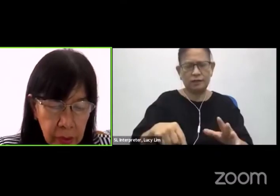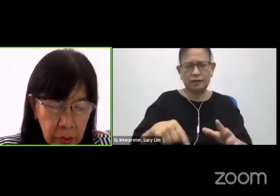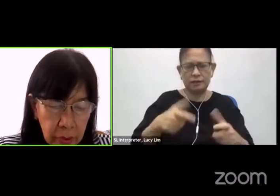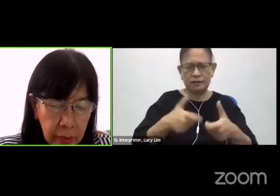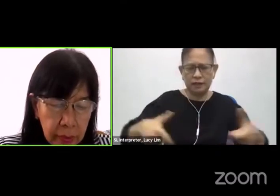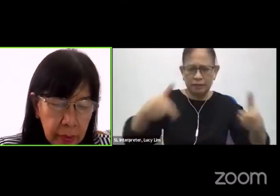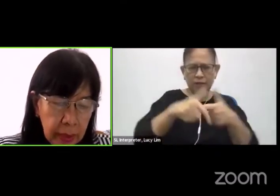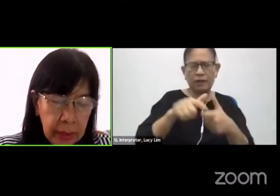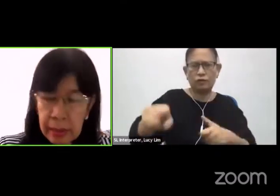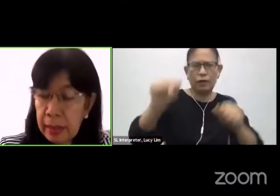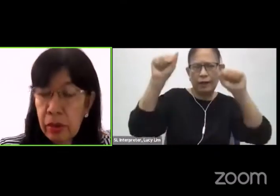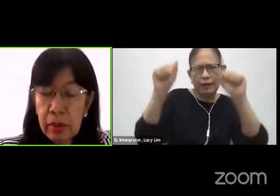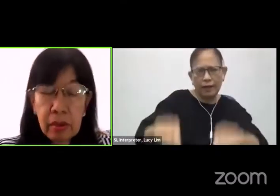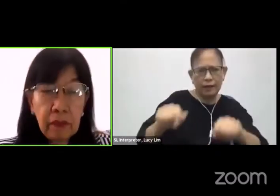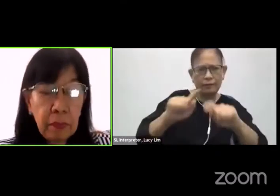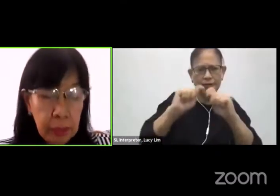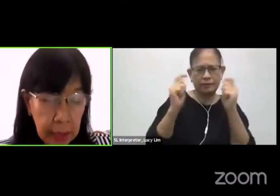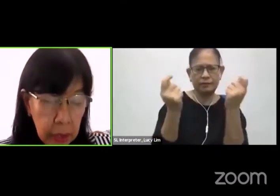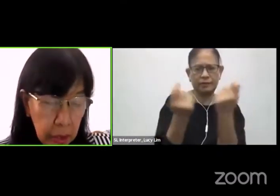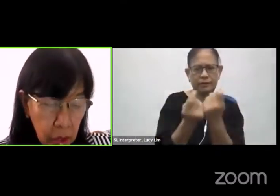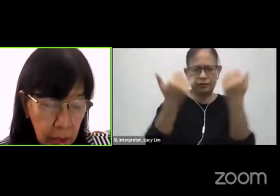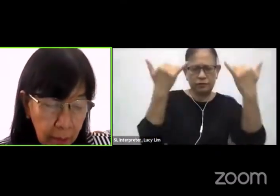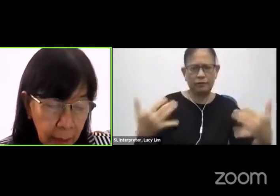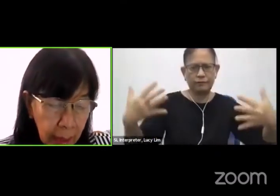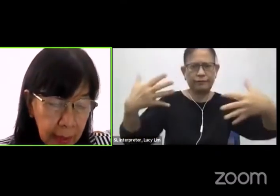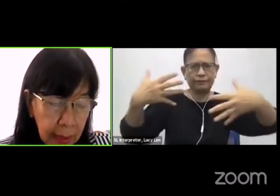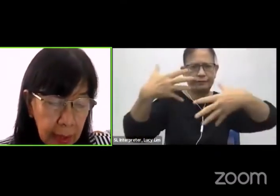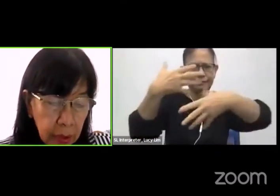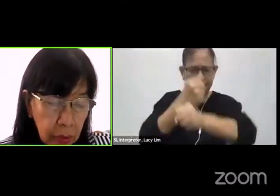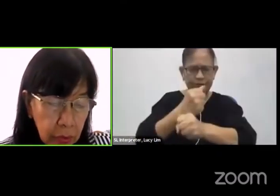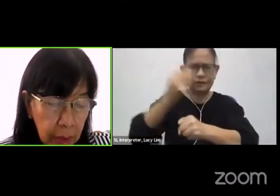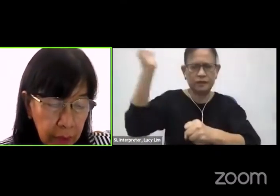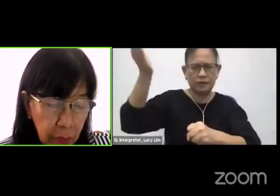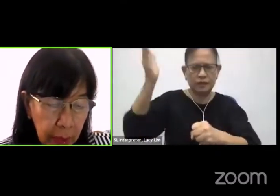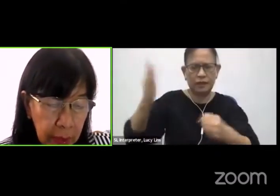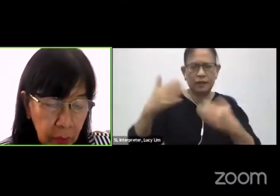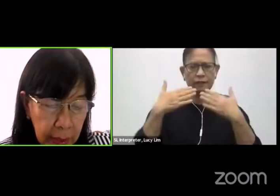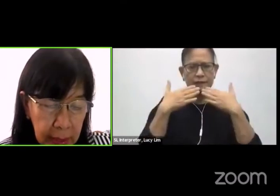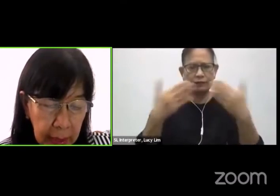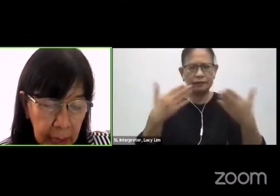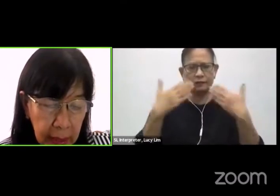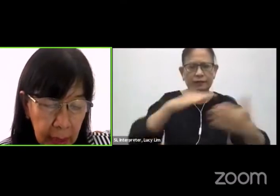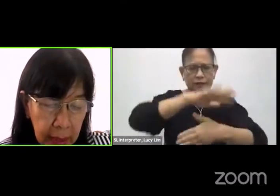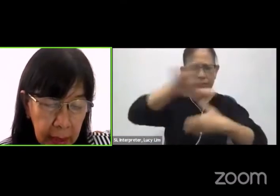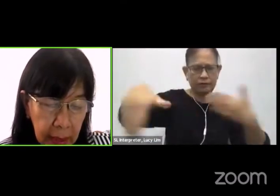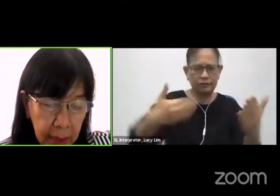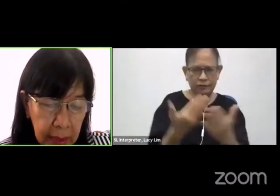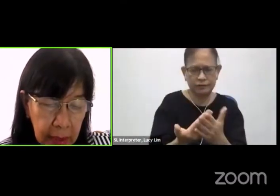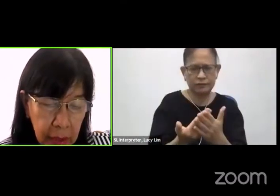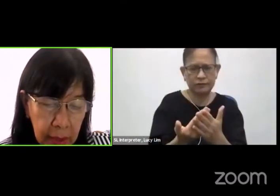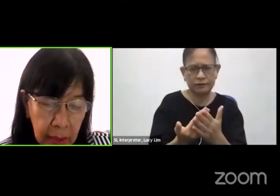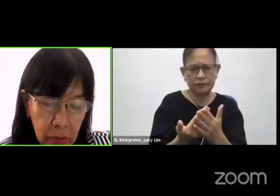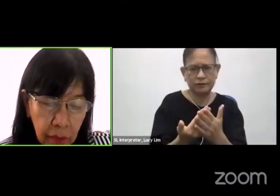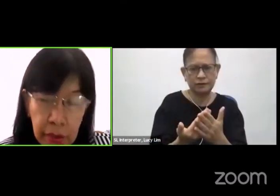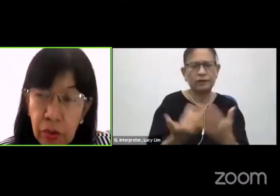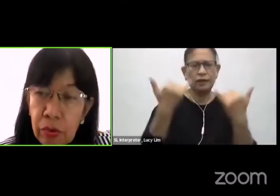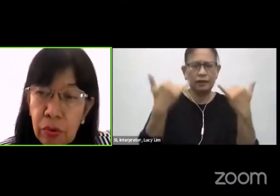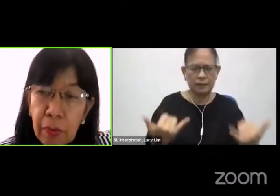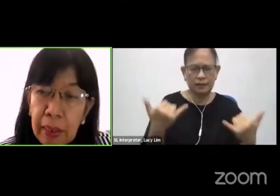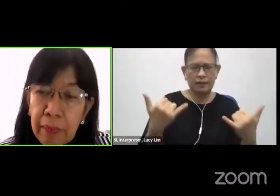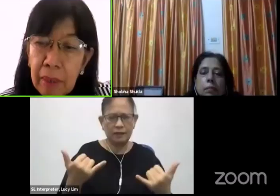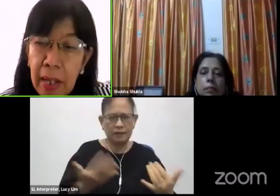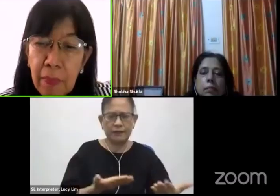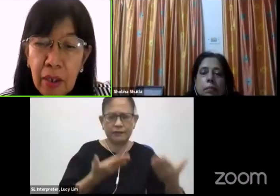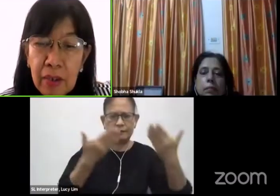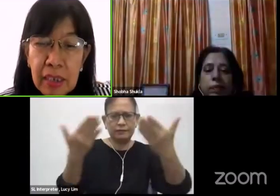would like to conclude the sessions of the presentation. And then thank you everyone once again. And then now the session is over to you,